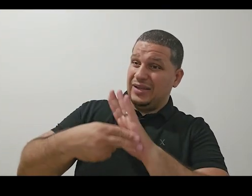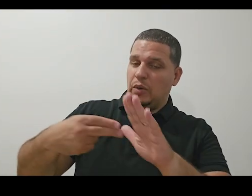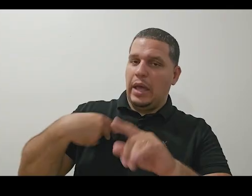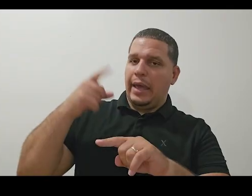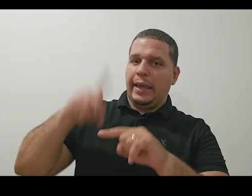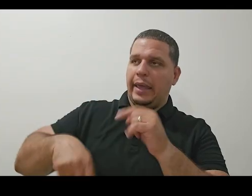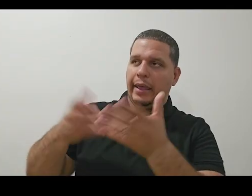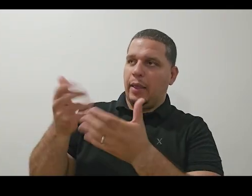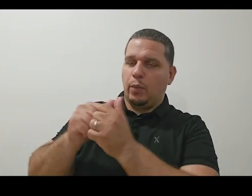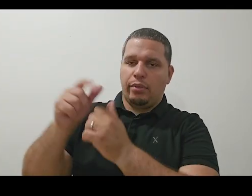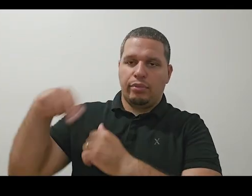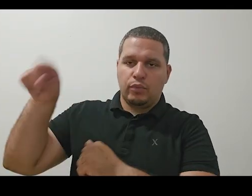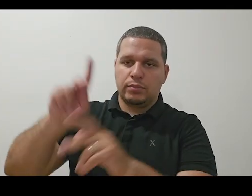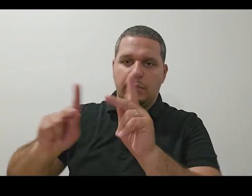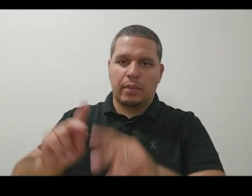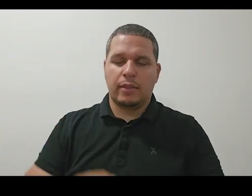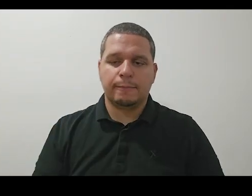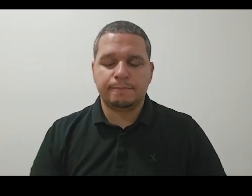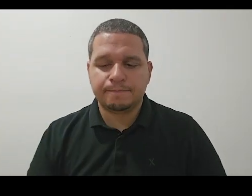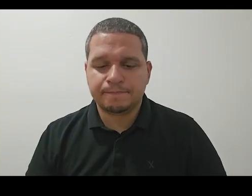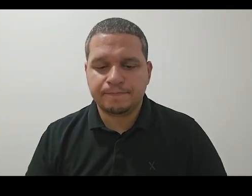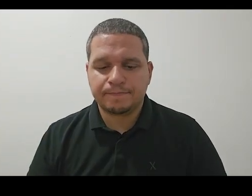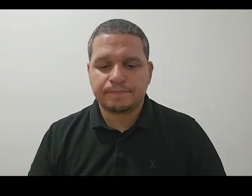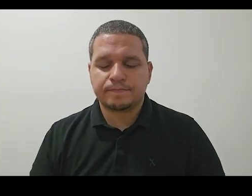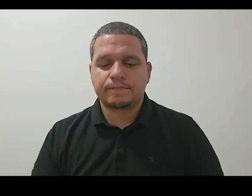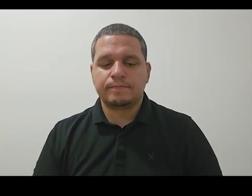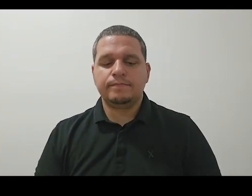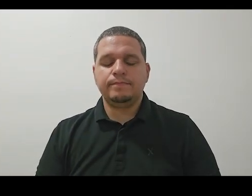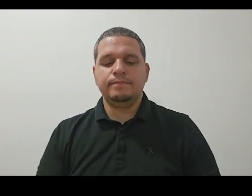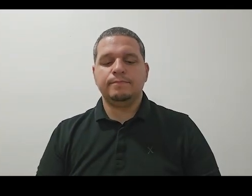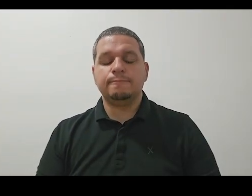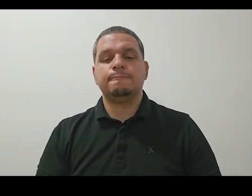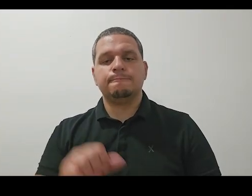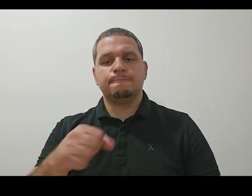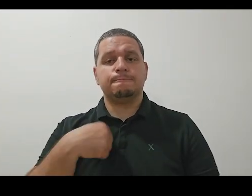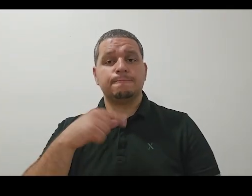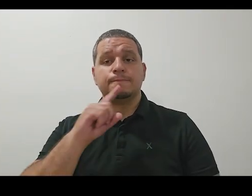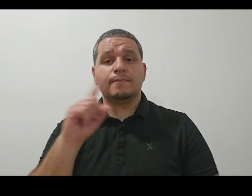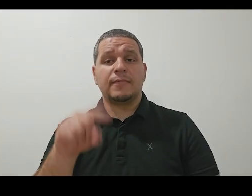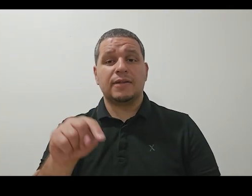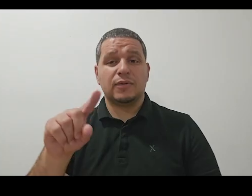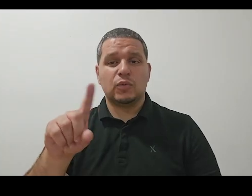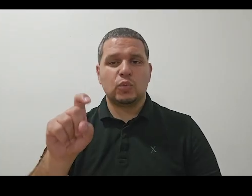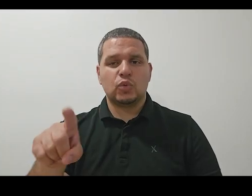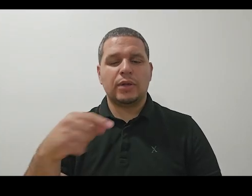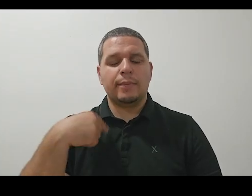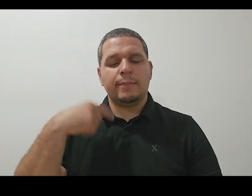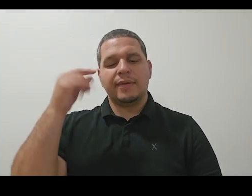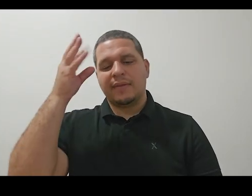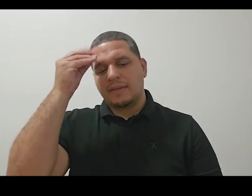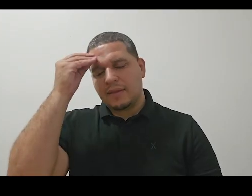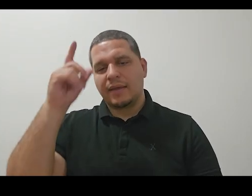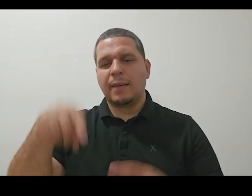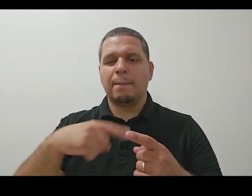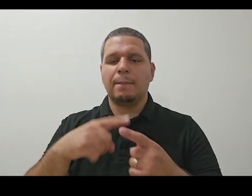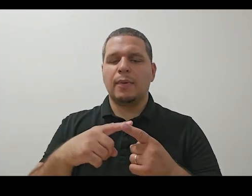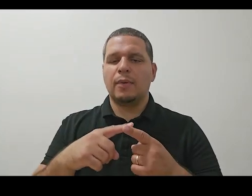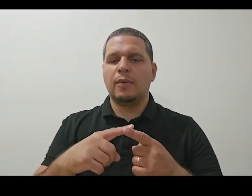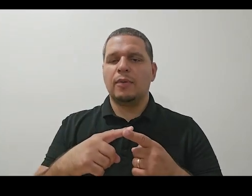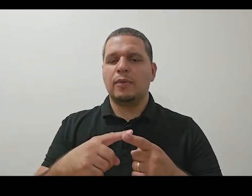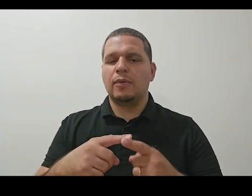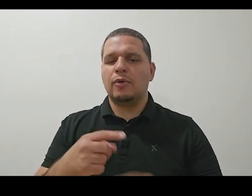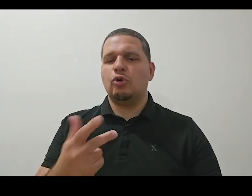diagnosis that's real. I kind of to answer this question, I was thinking kind of